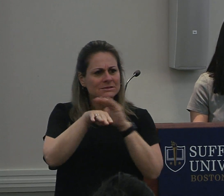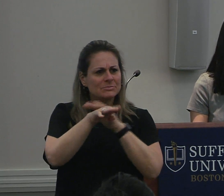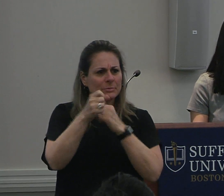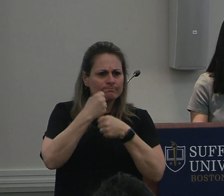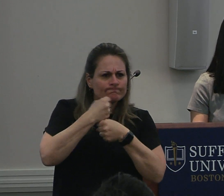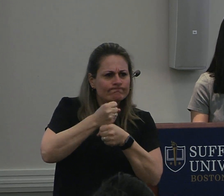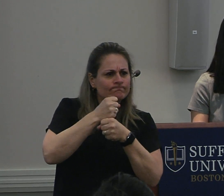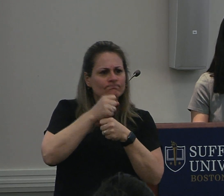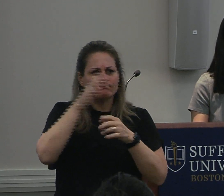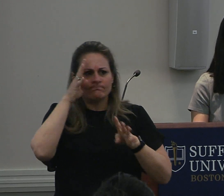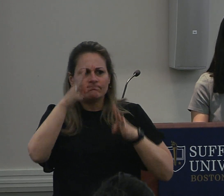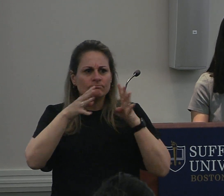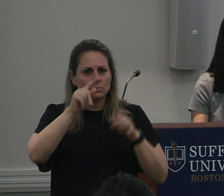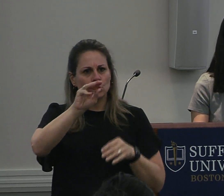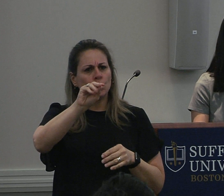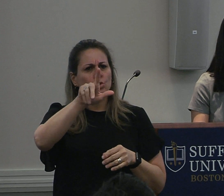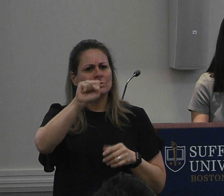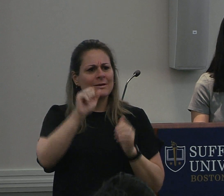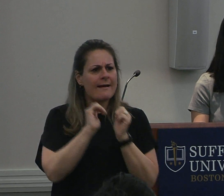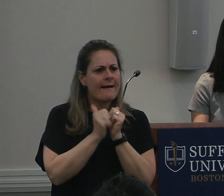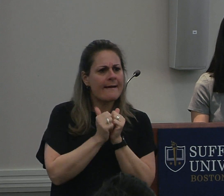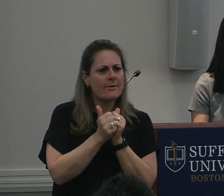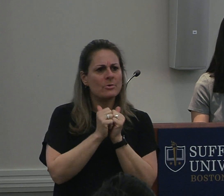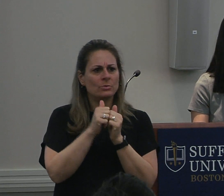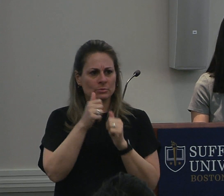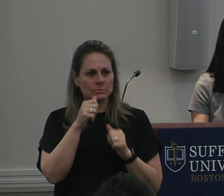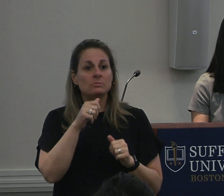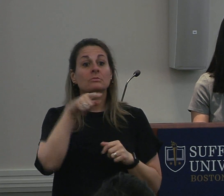all customers, and that the job